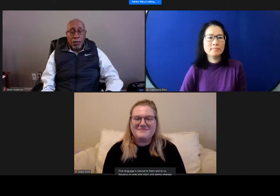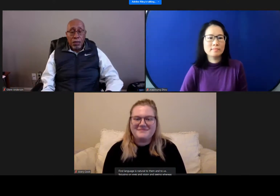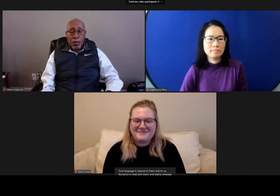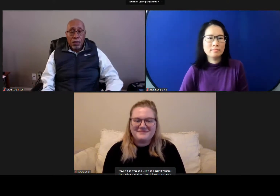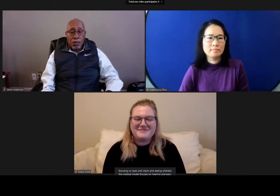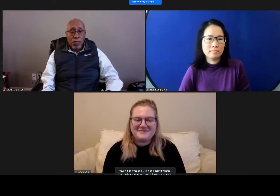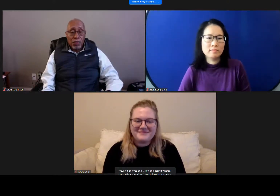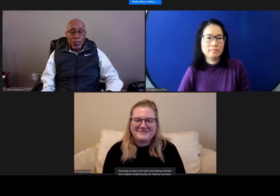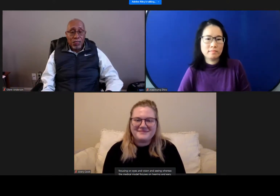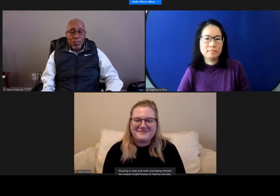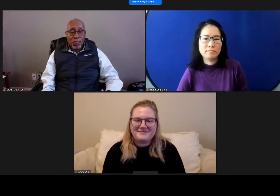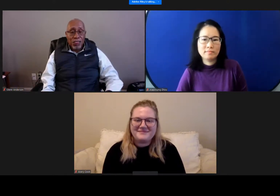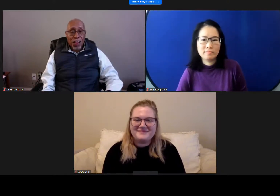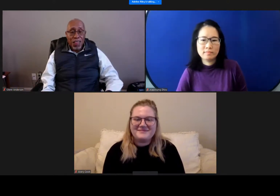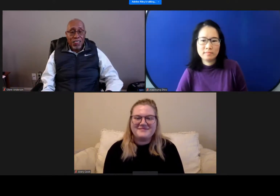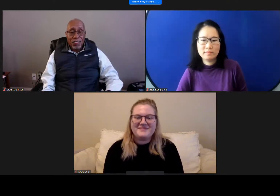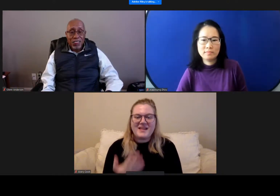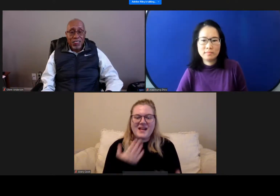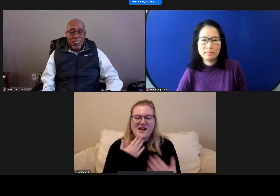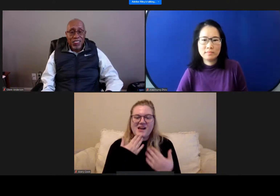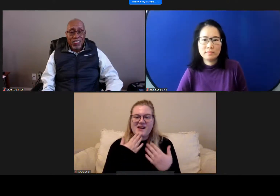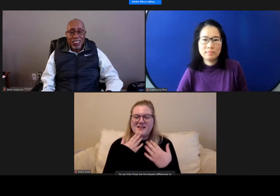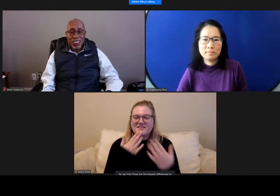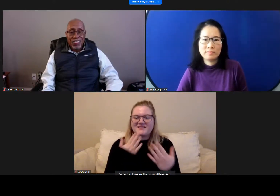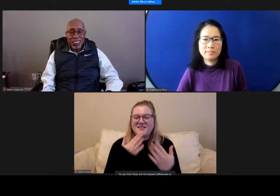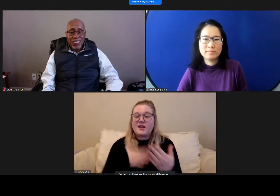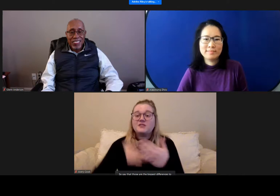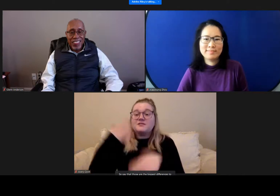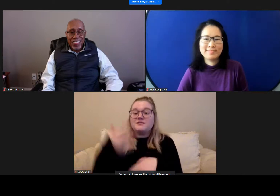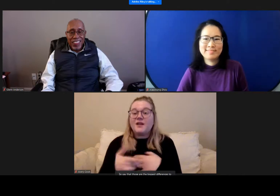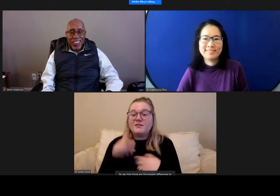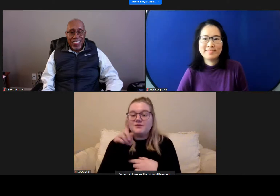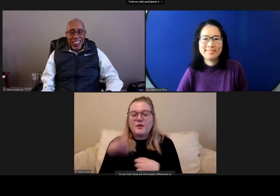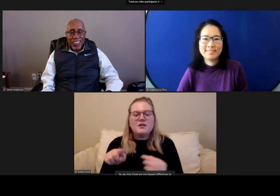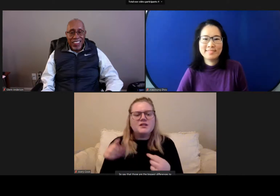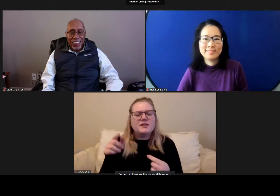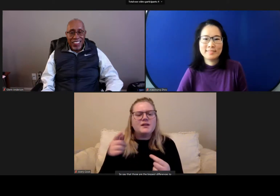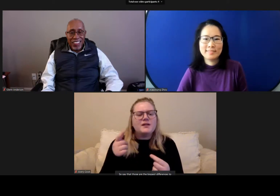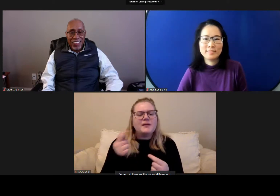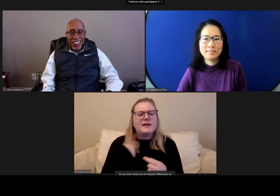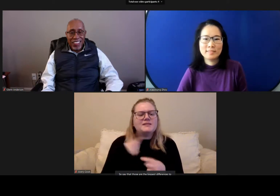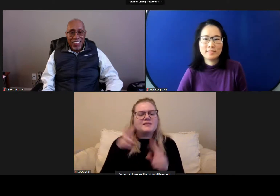me. So yeah, those are the biggest differences to me.